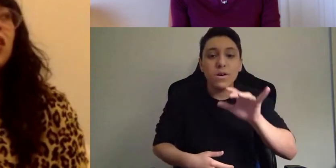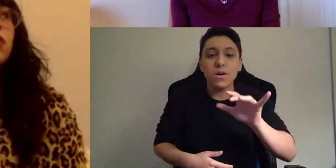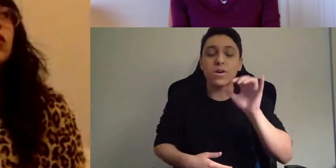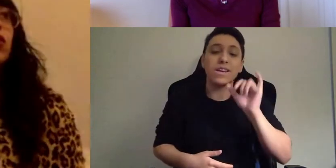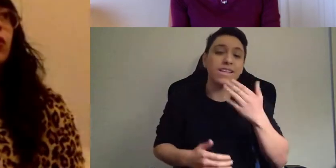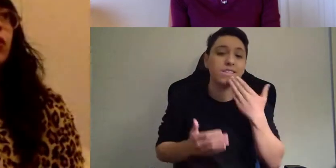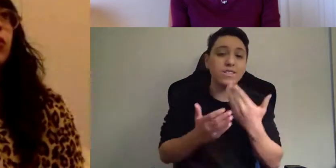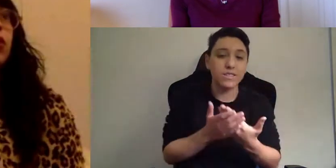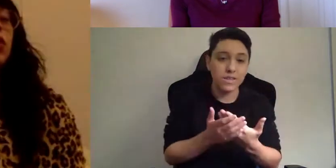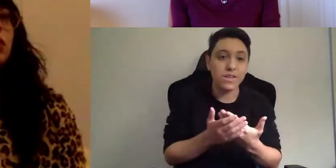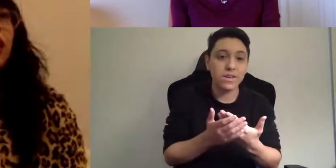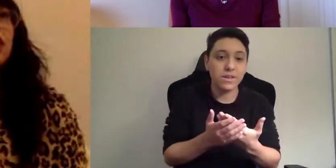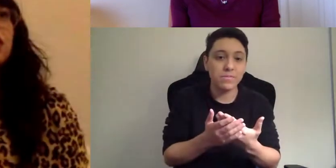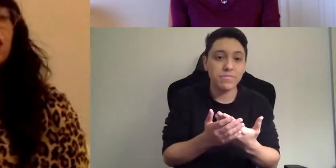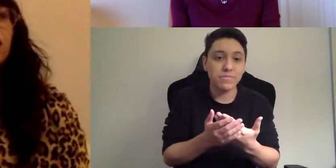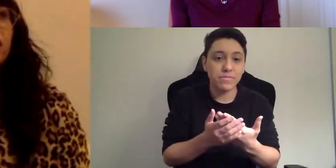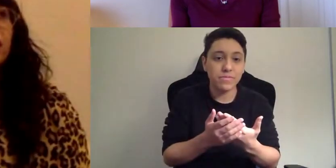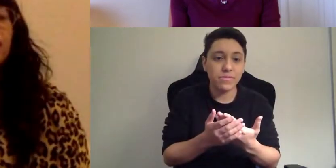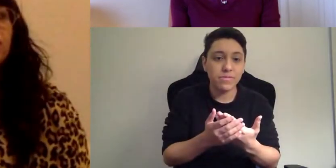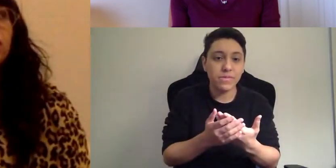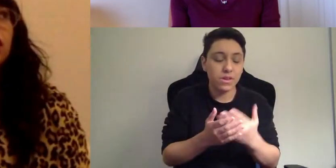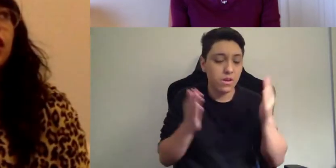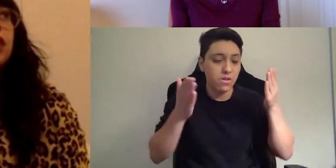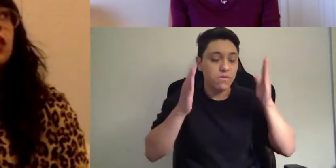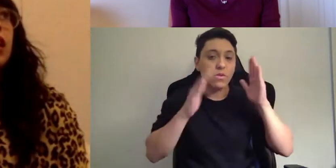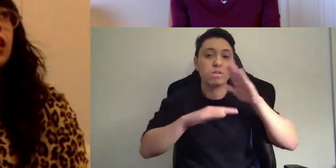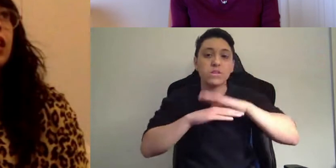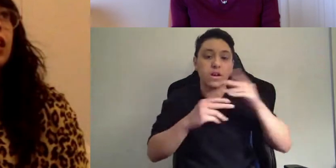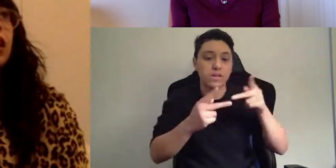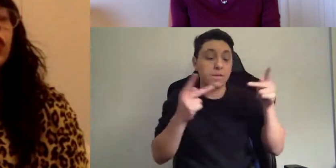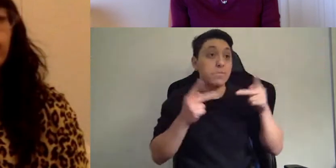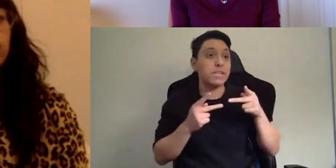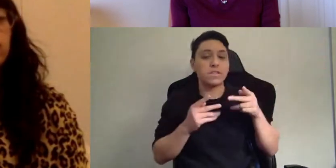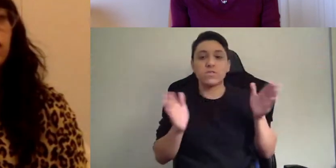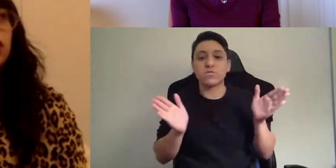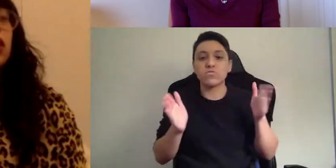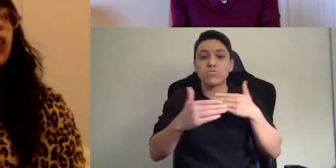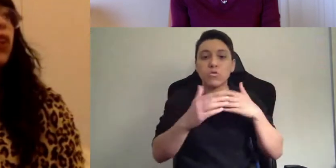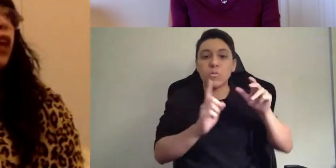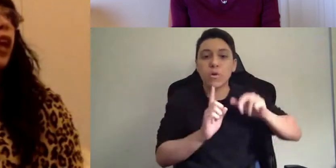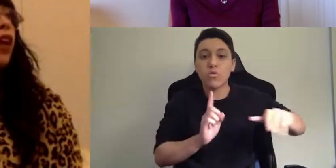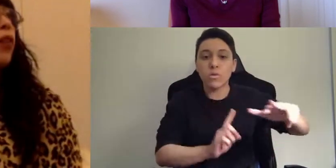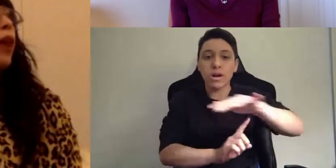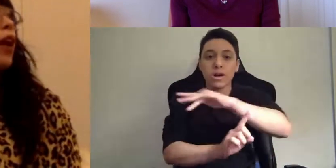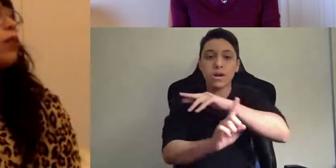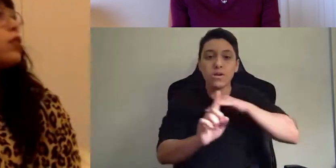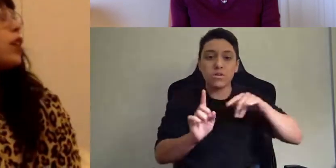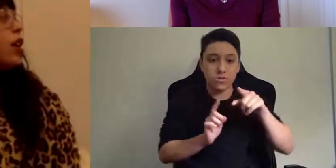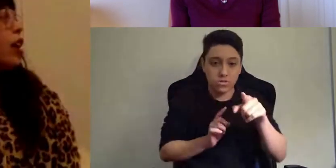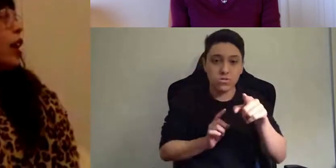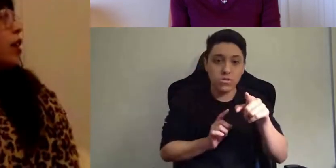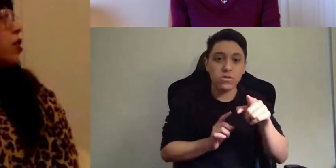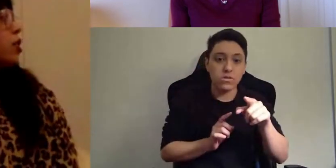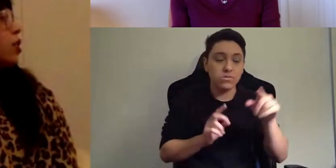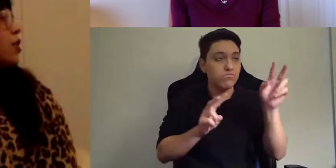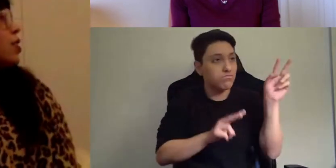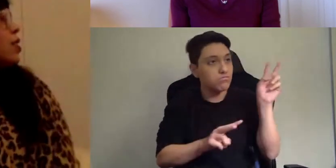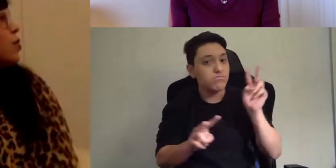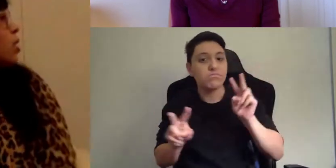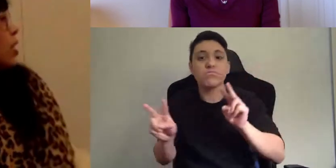Orienting yourself to the room or the space that you're in, and really like taking it, like orienting means like looking around,